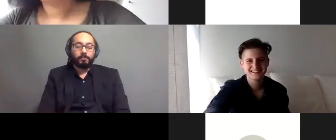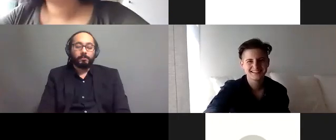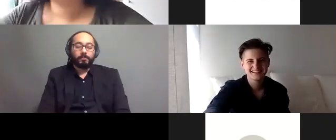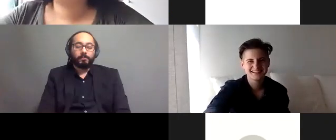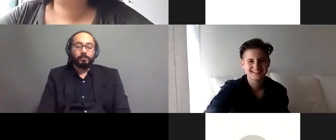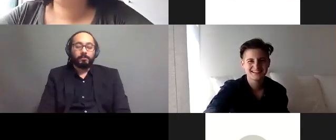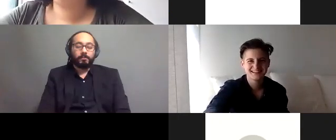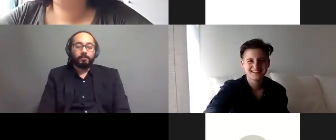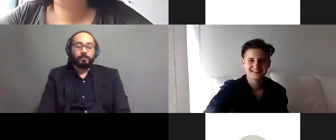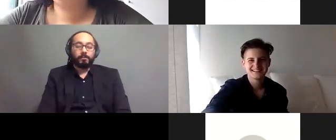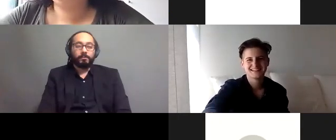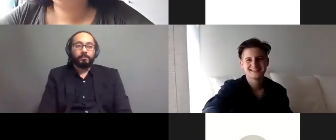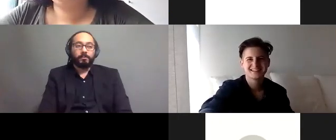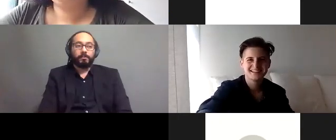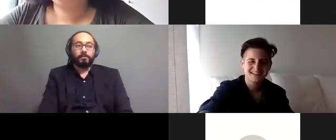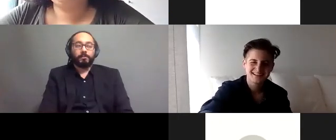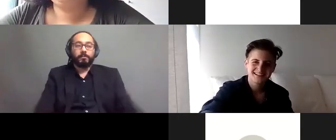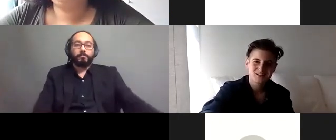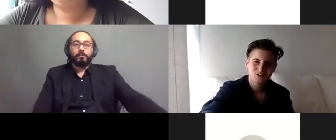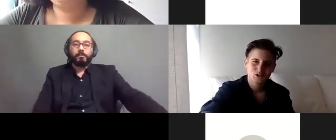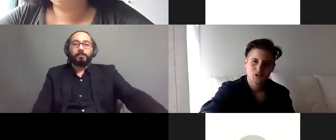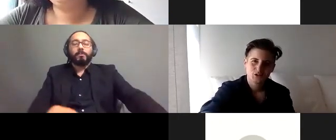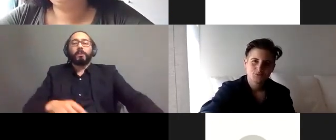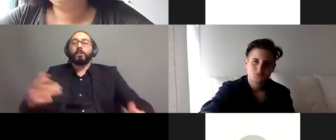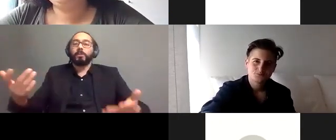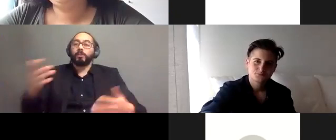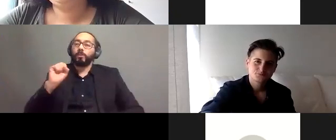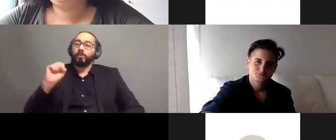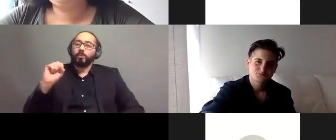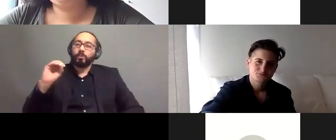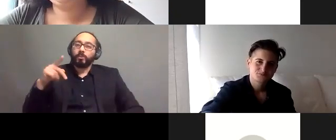I mean, I pretty much, the first 80 days of the lockdown,